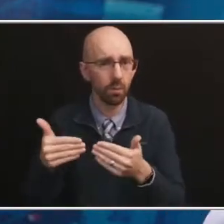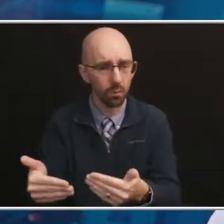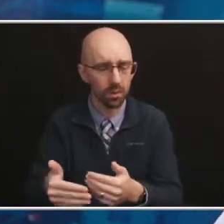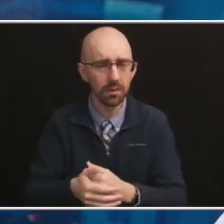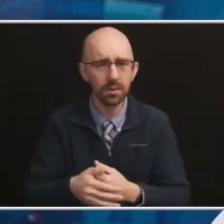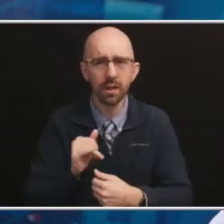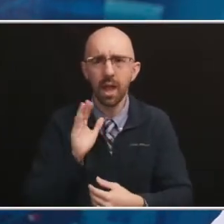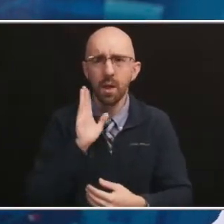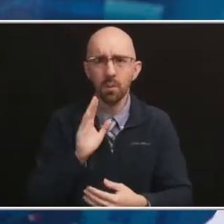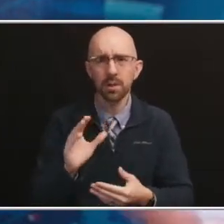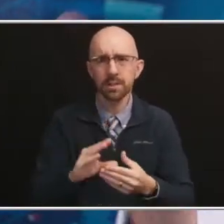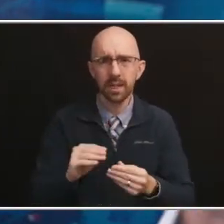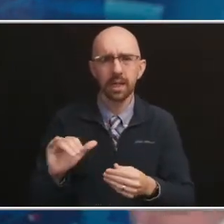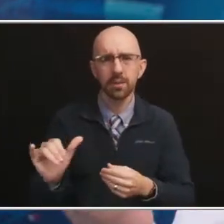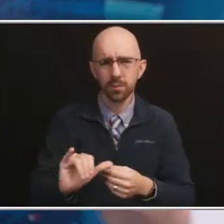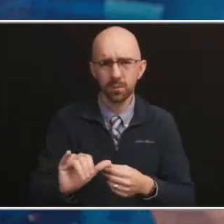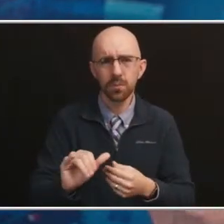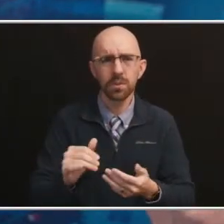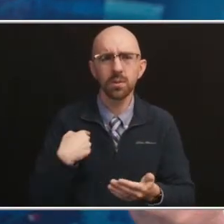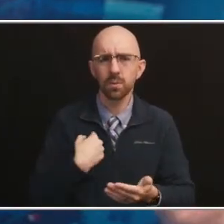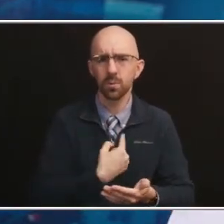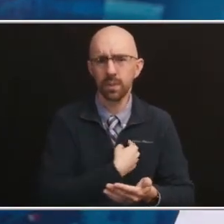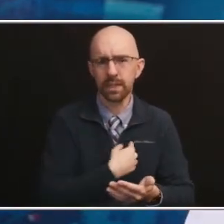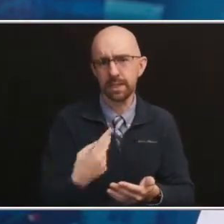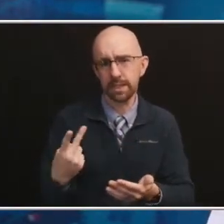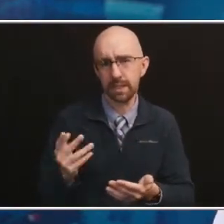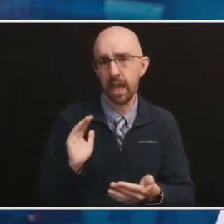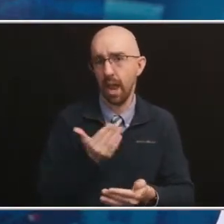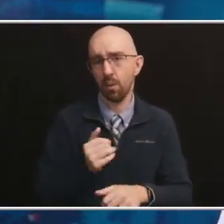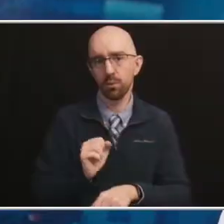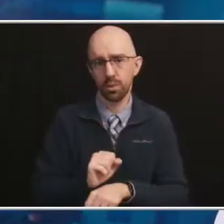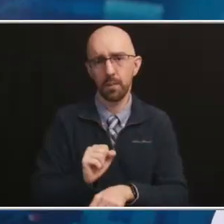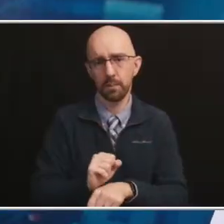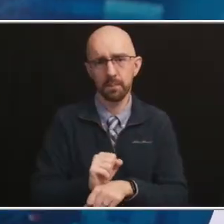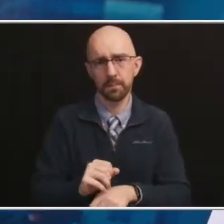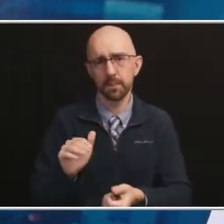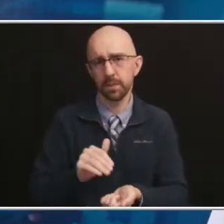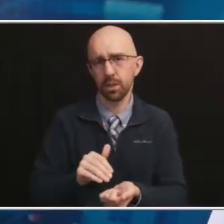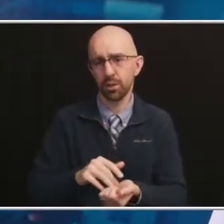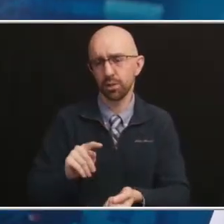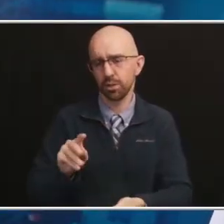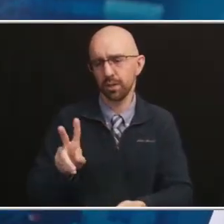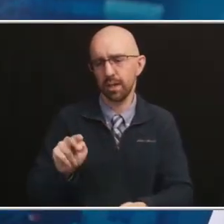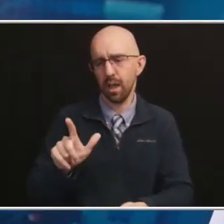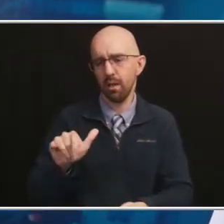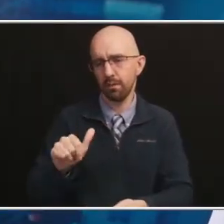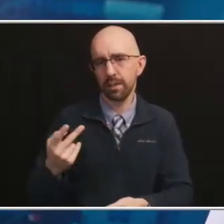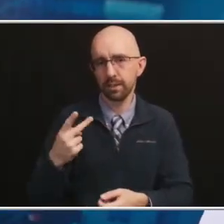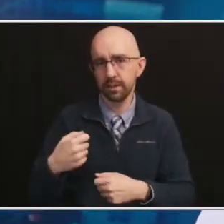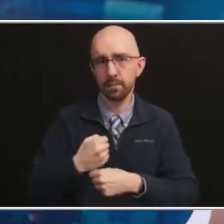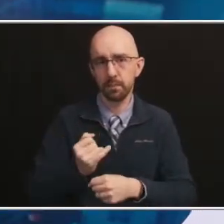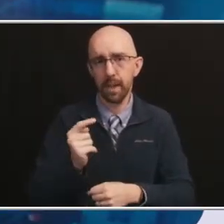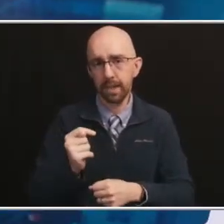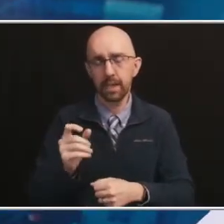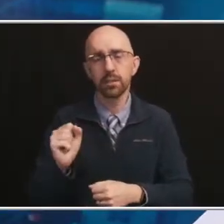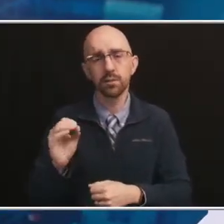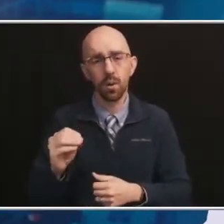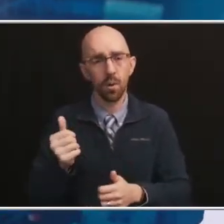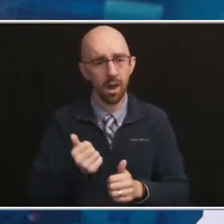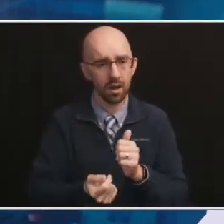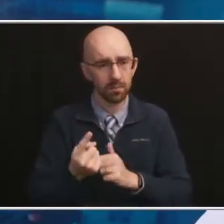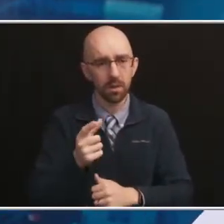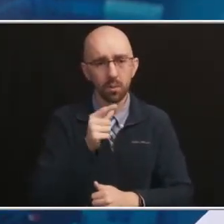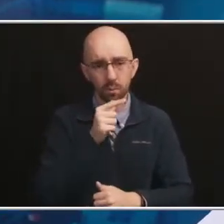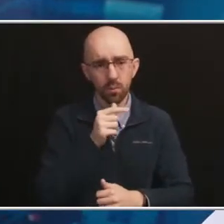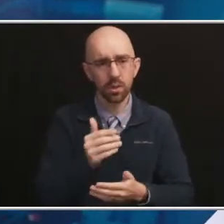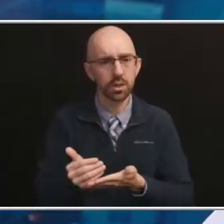say also that our job, Dr. Townley and I, is to make it so that everybody who, you know, deserves